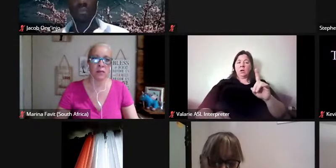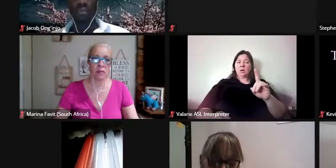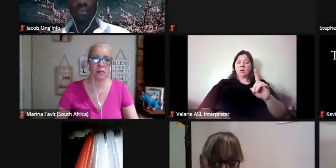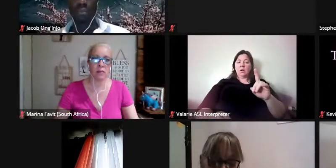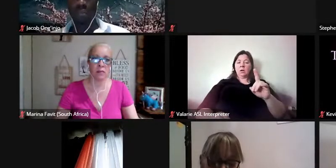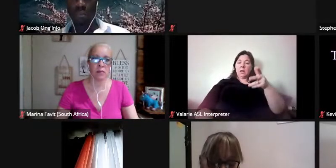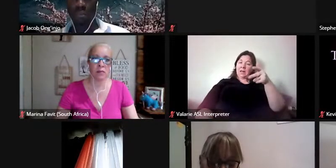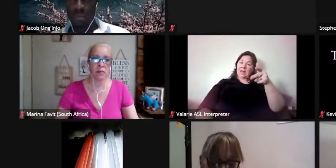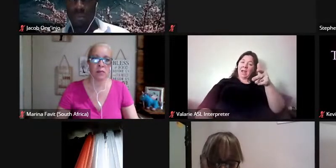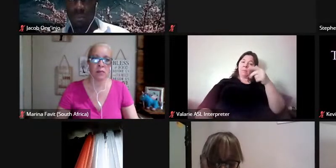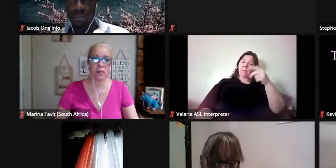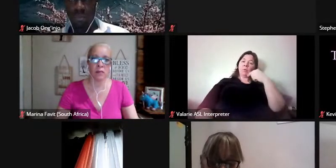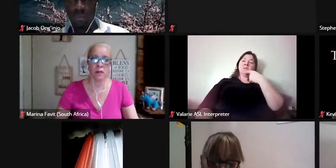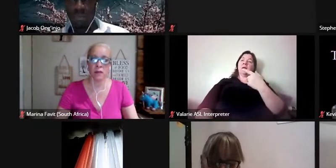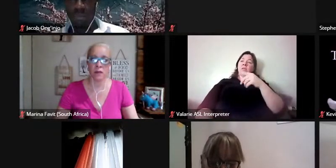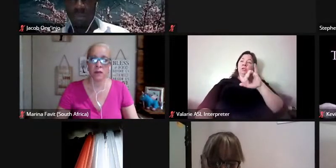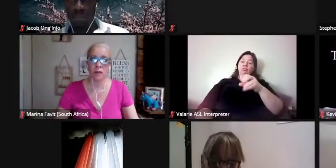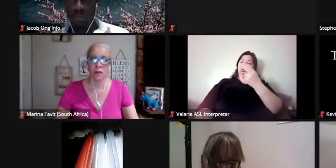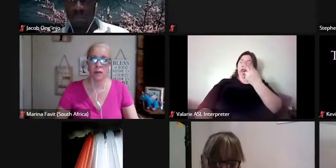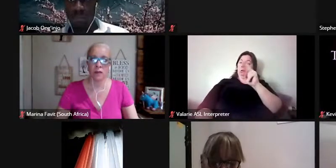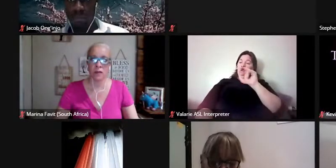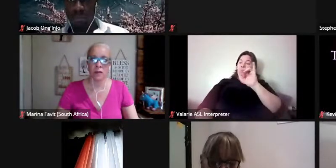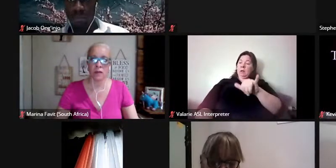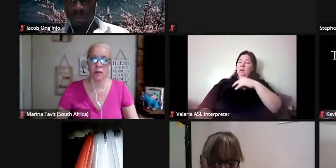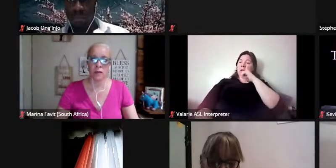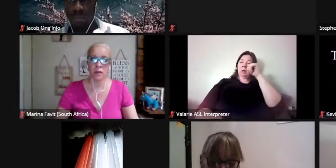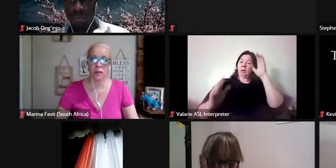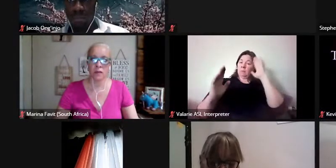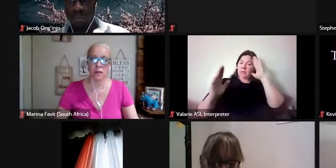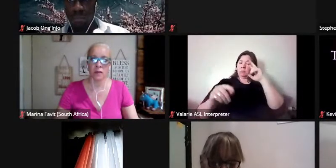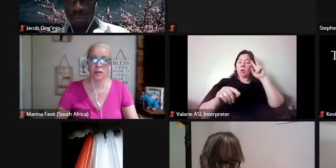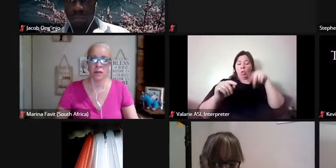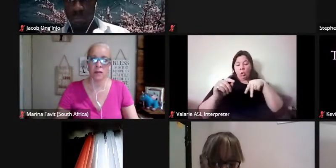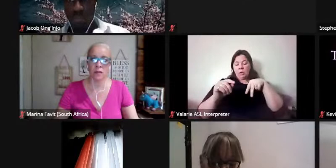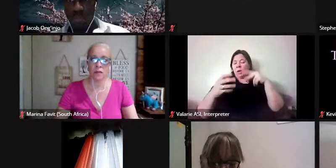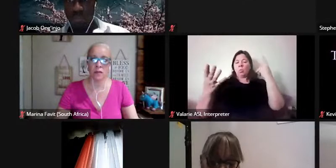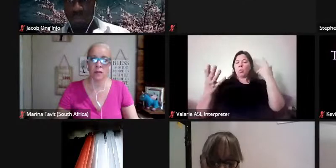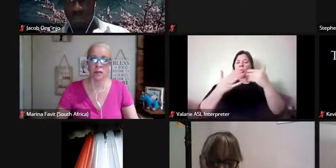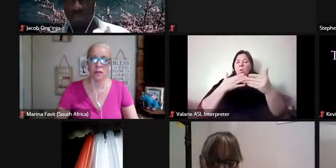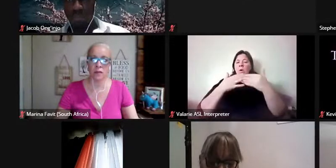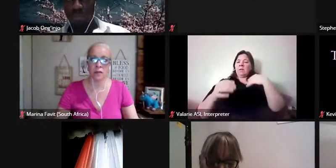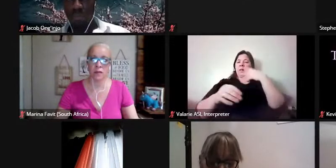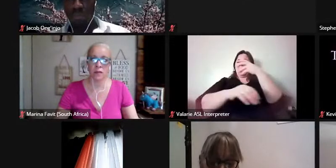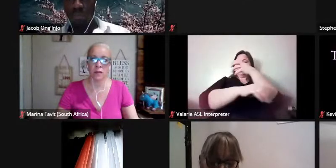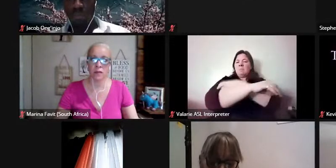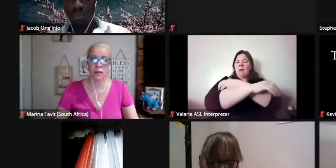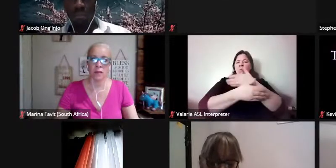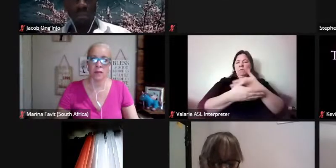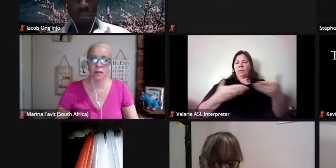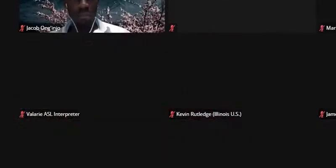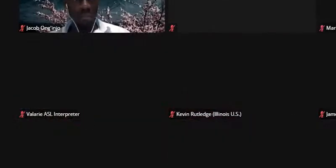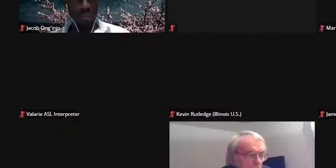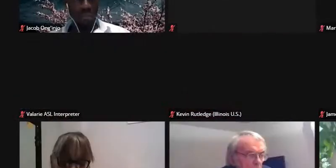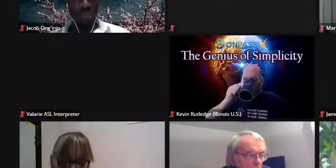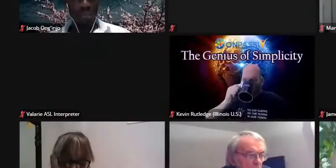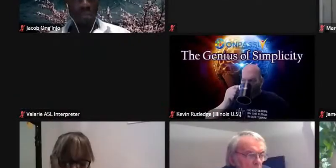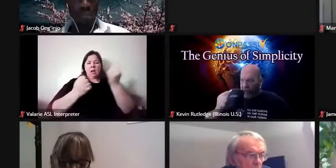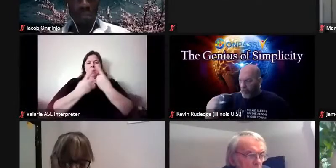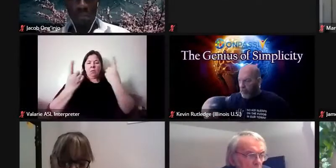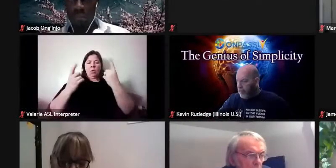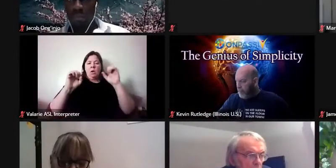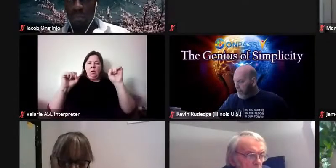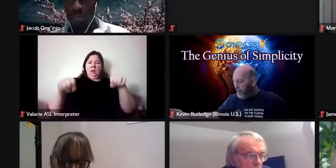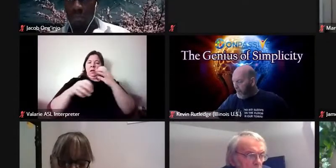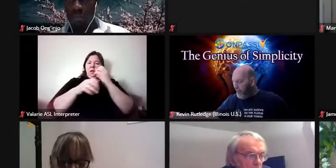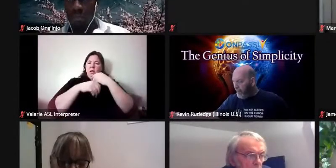the teacher Johnny's not paying attention or Johnny's looking down. I mean, that's some powerful stuff. And everybody getting